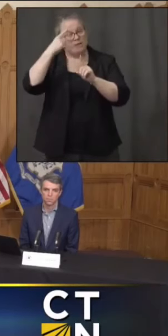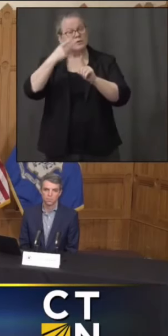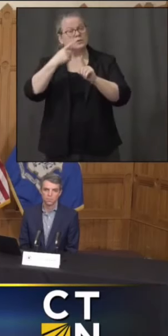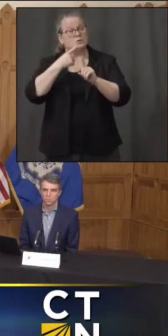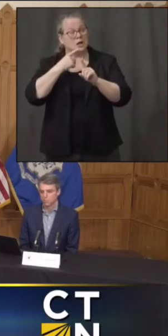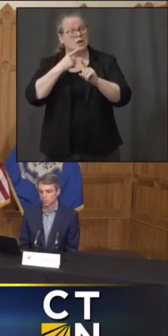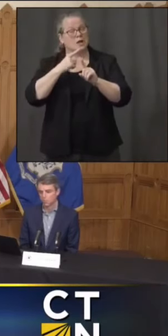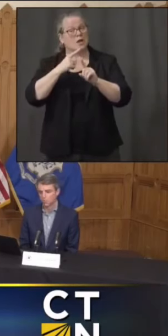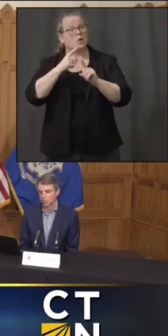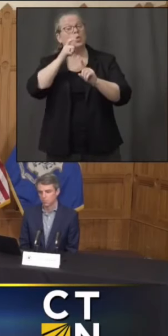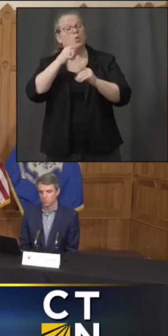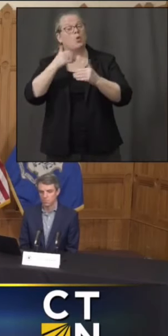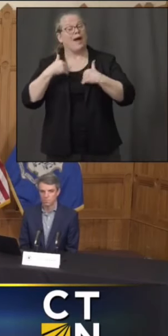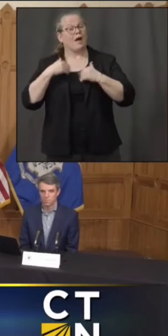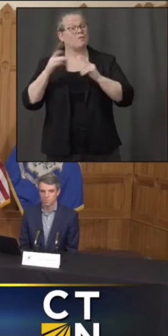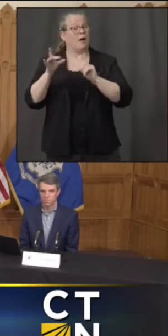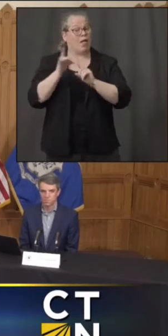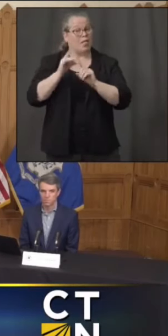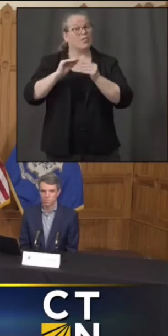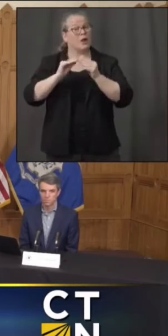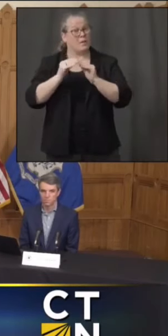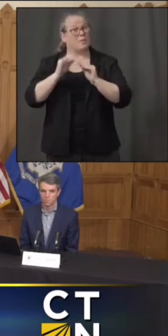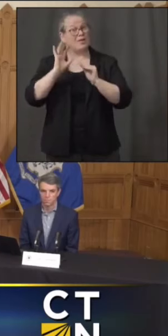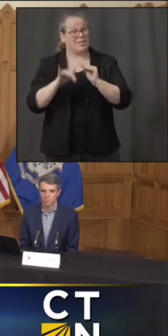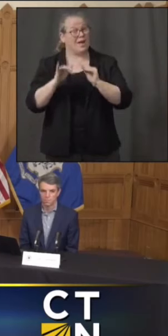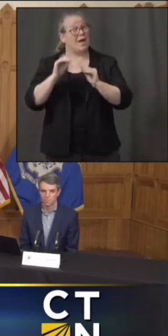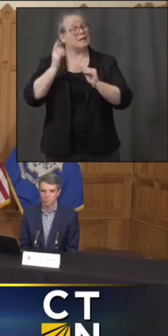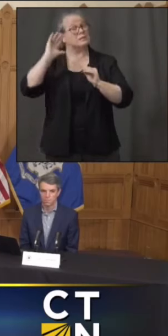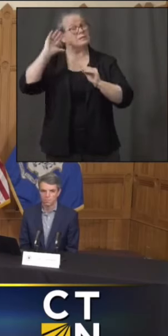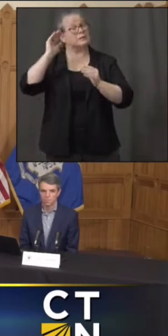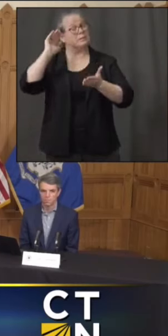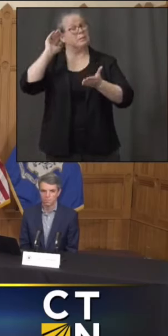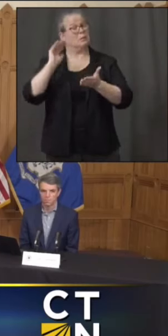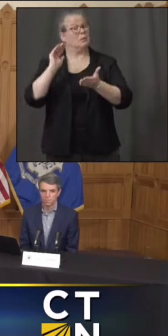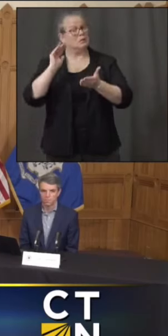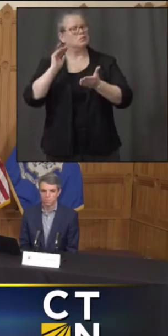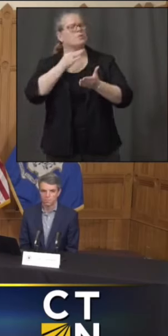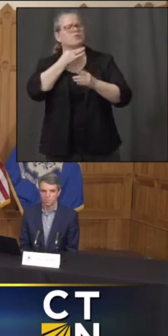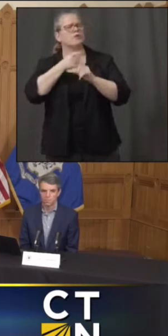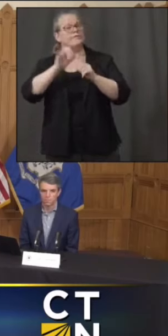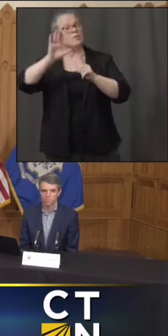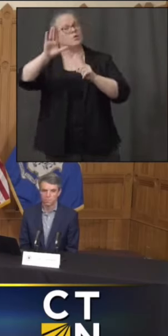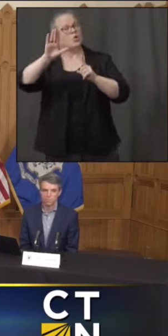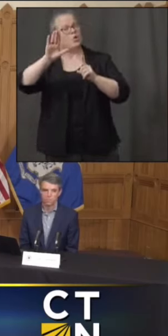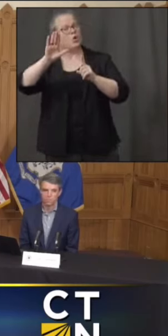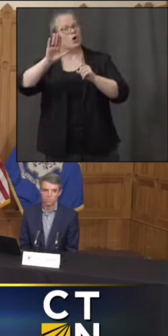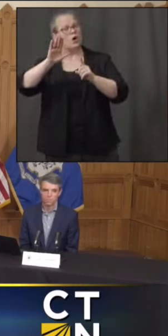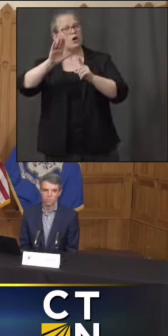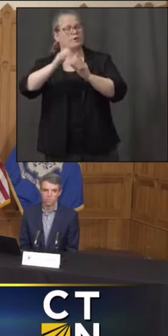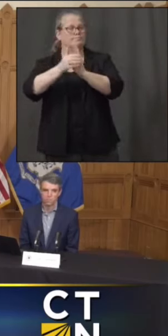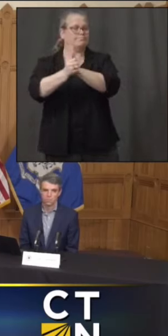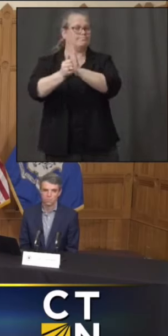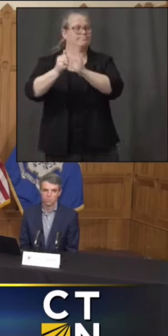So perhaps you could give us an assessment from an epidemiologist's point of view.